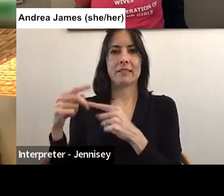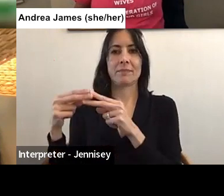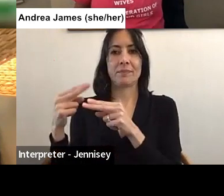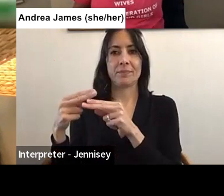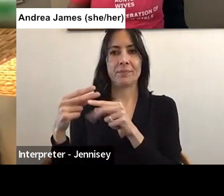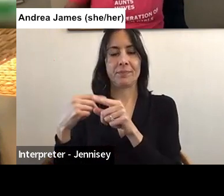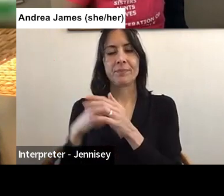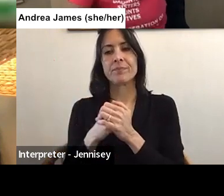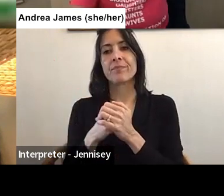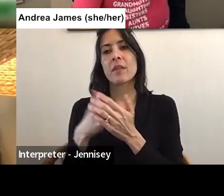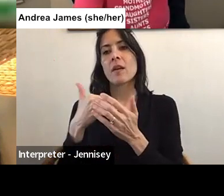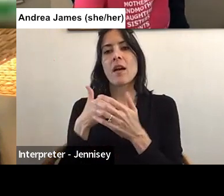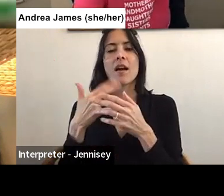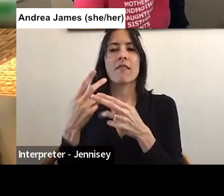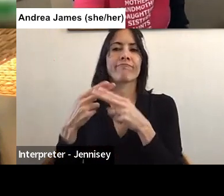pronouns they, them.